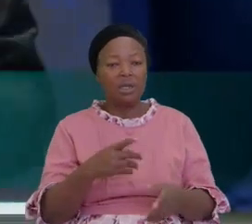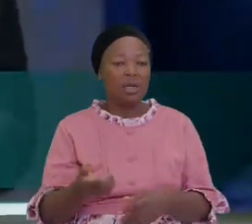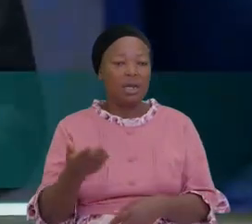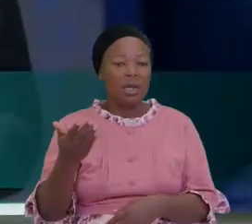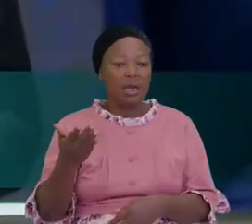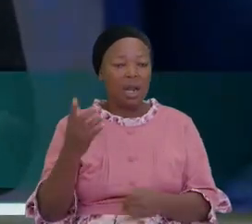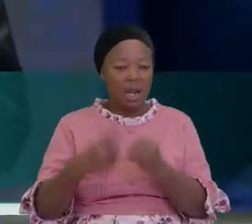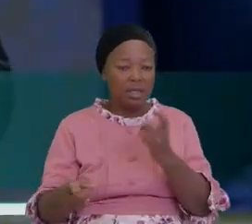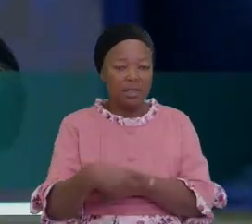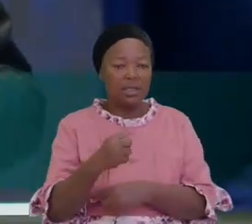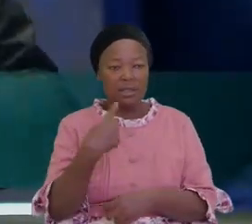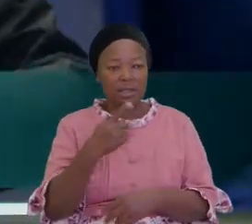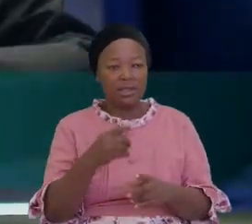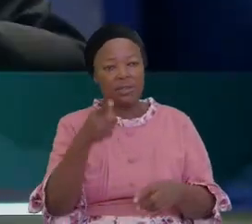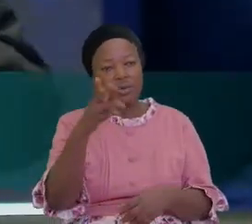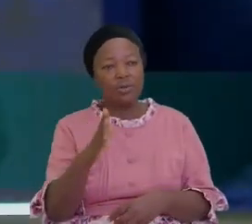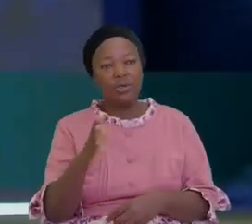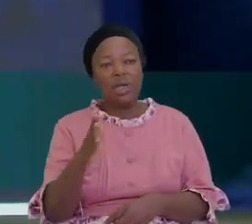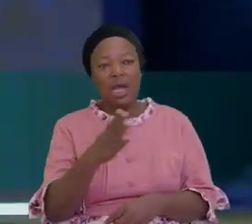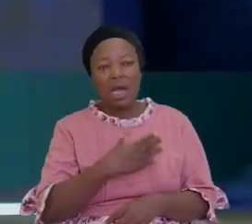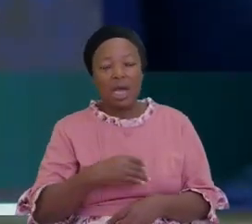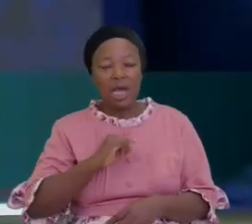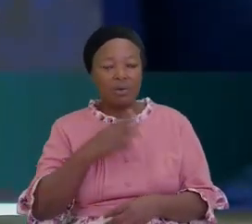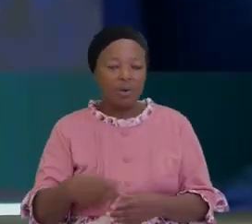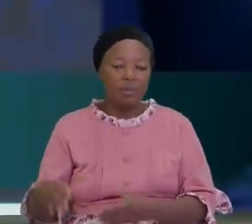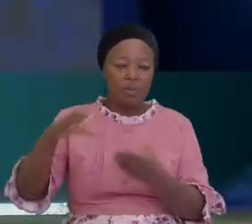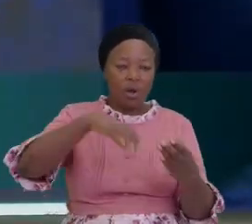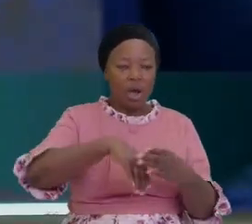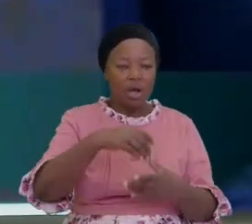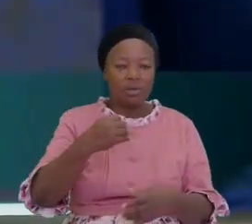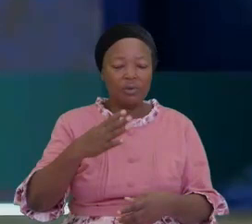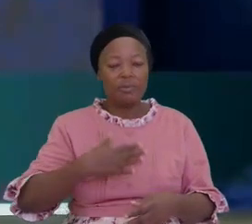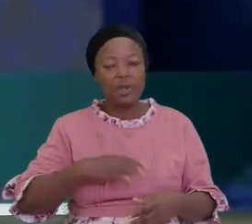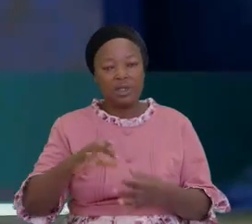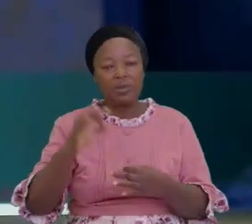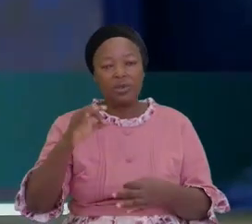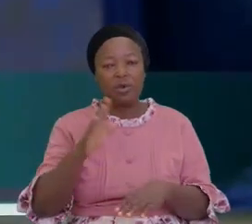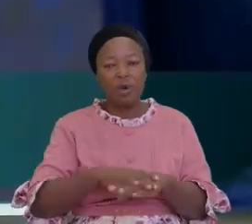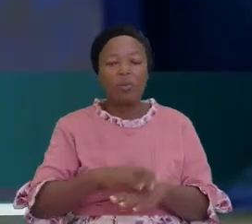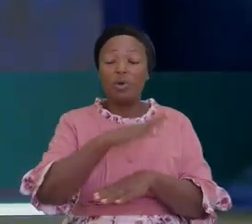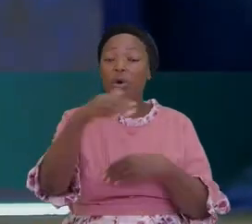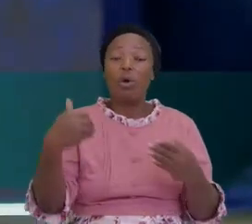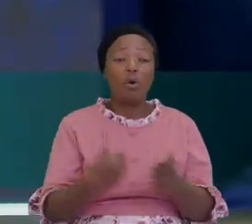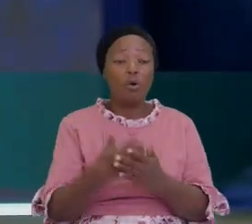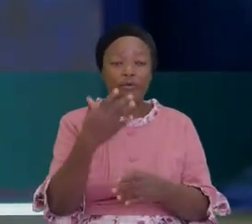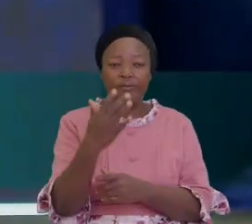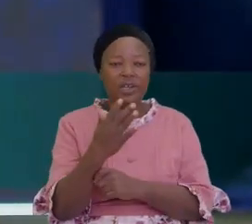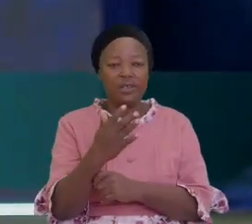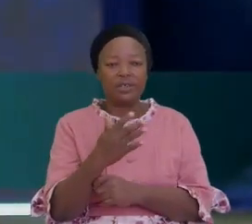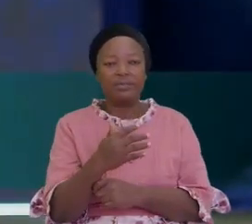says God, I will pour out of my spirit upon all flesh,